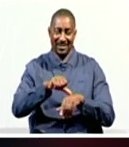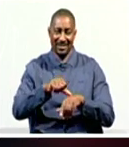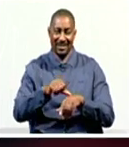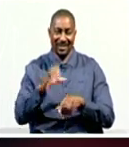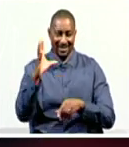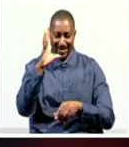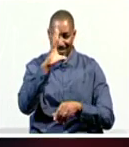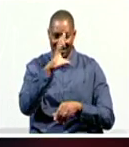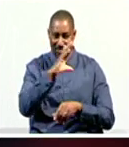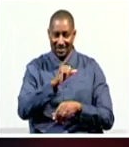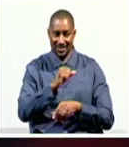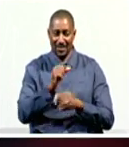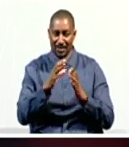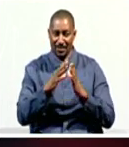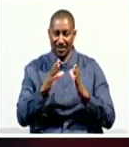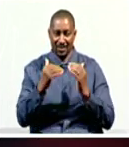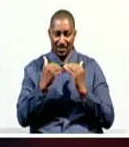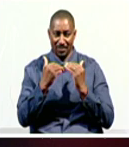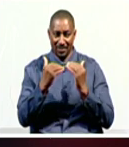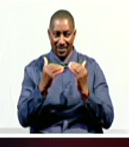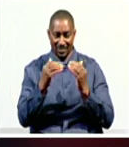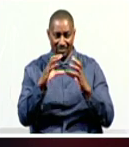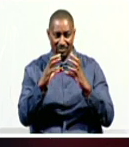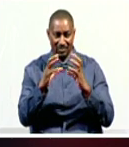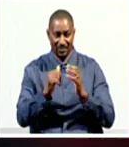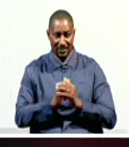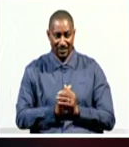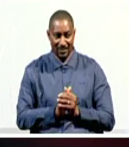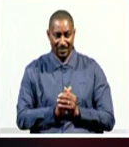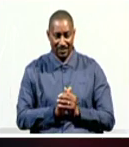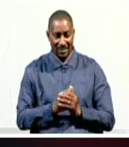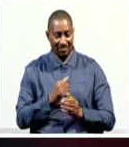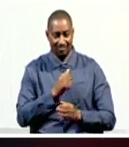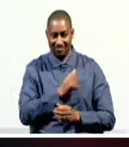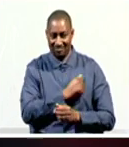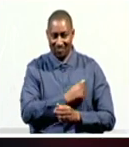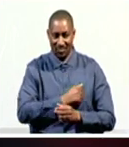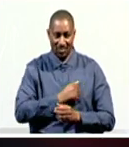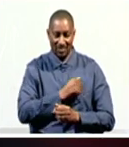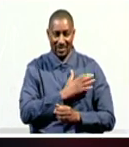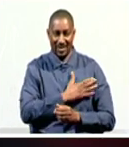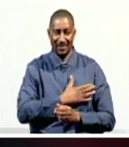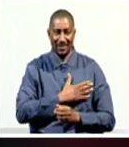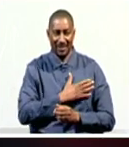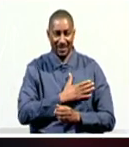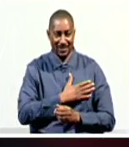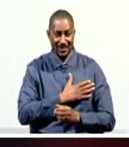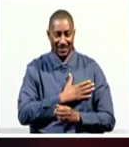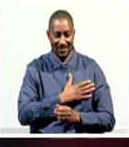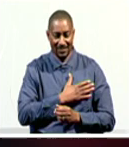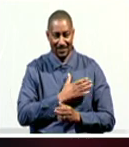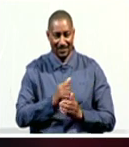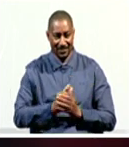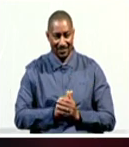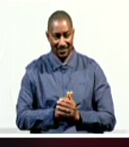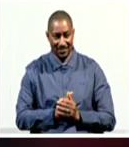phone, and I just froze. Sure. And a lot of feelings and emotions ran through me, and in as much as I didn't